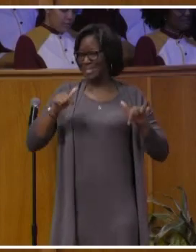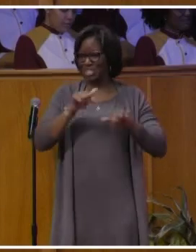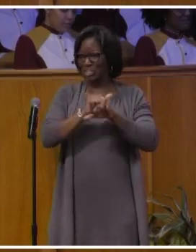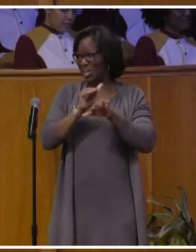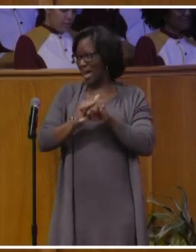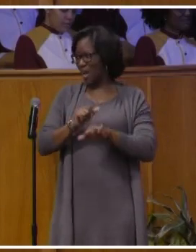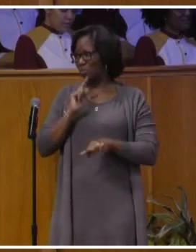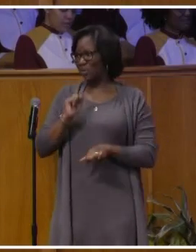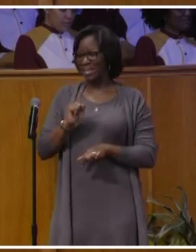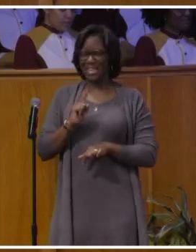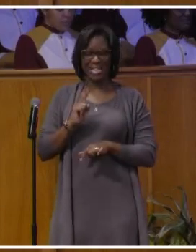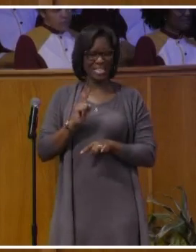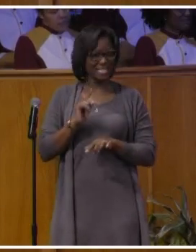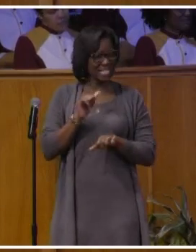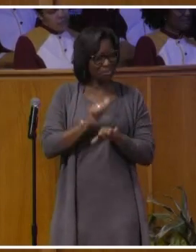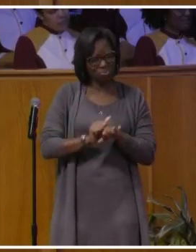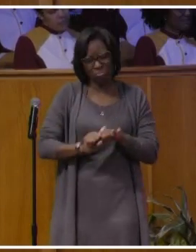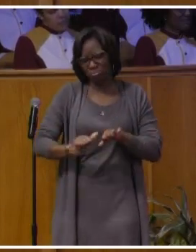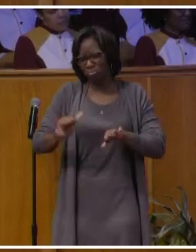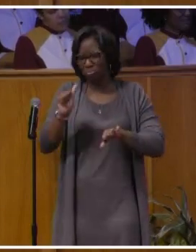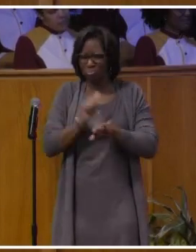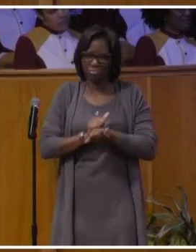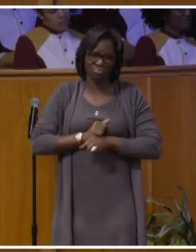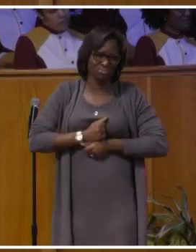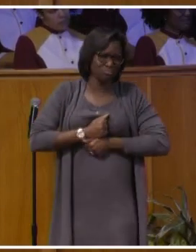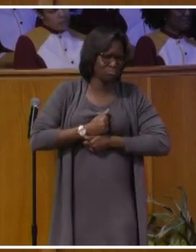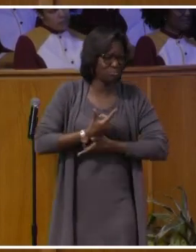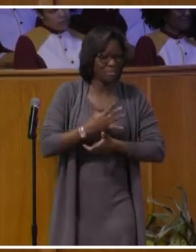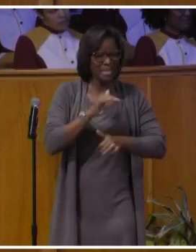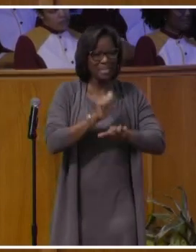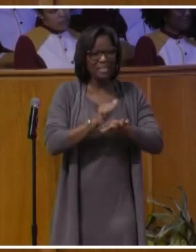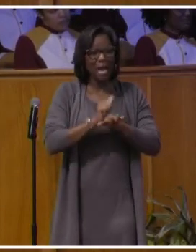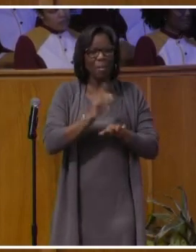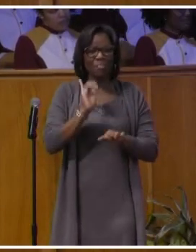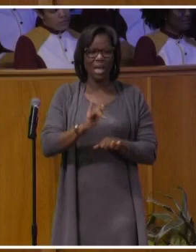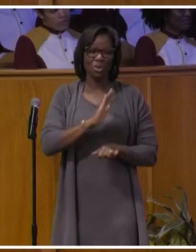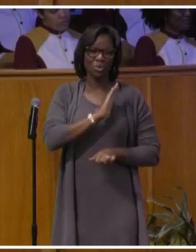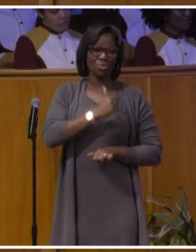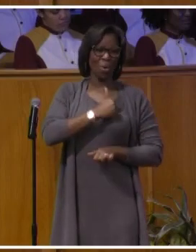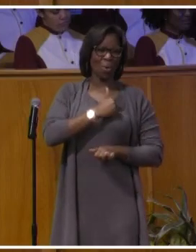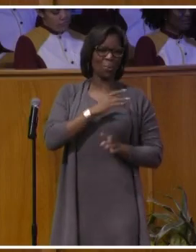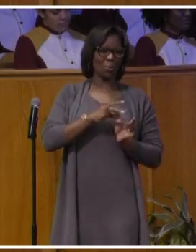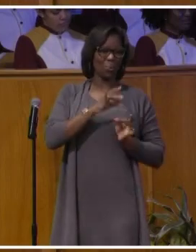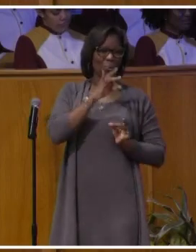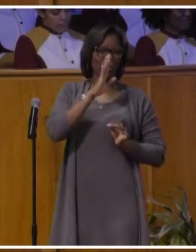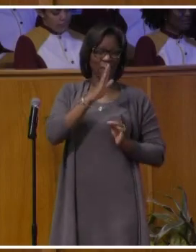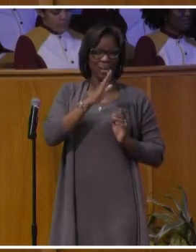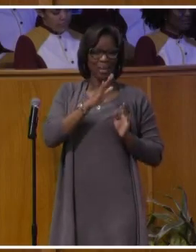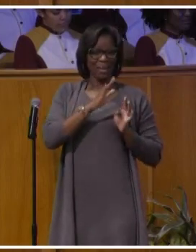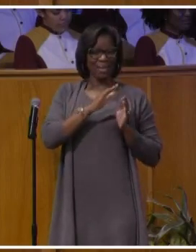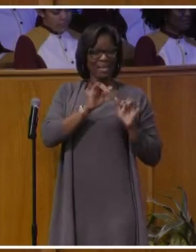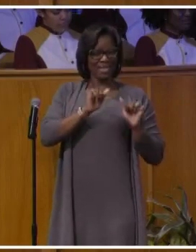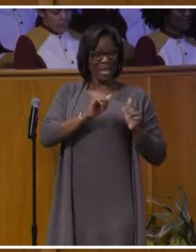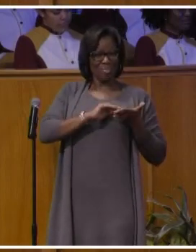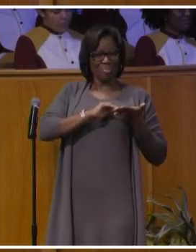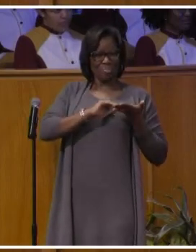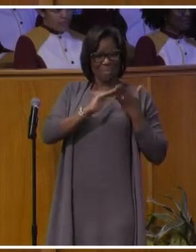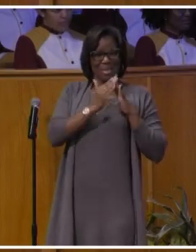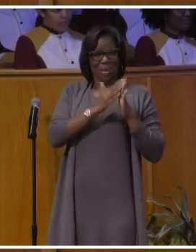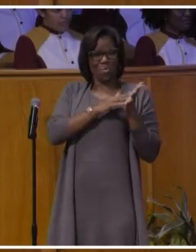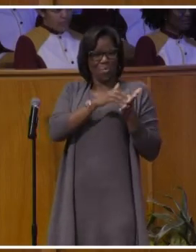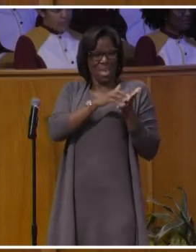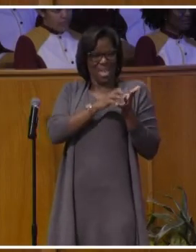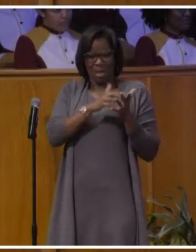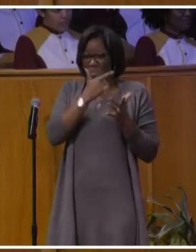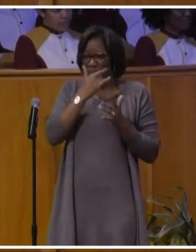a relentless job that will wear on your soul. And the rate of burnout in pastors